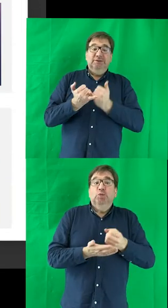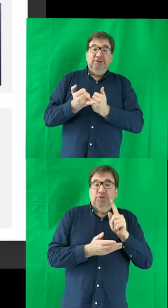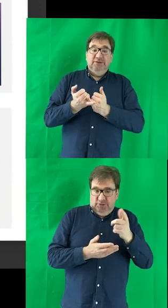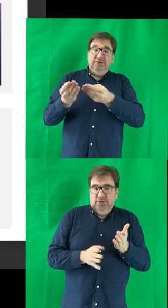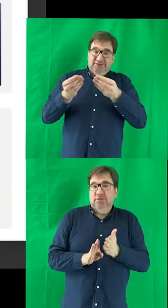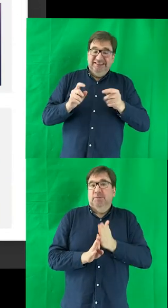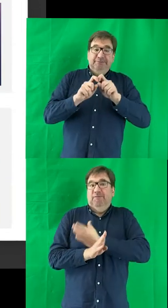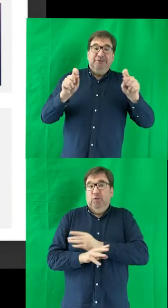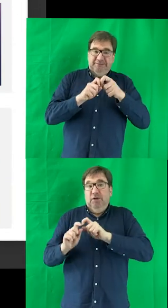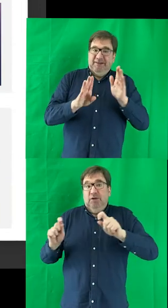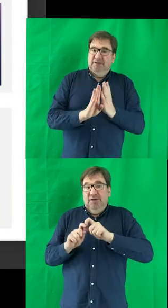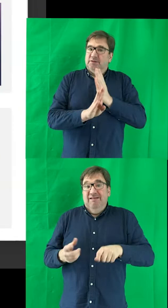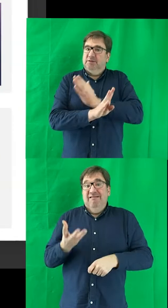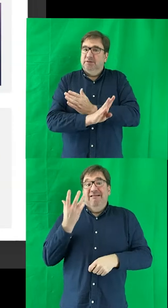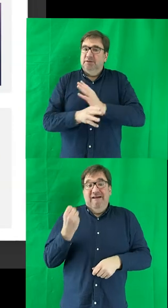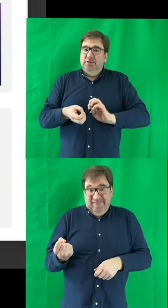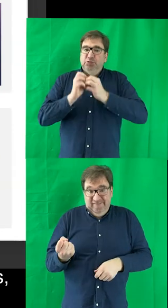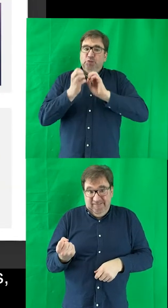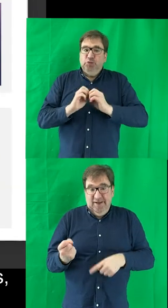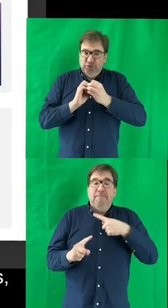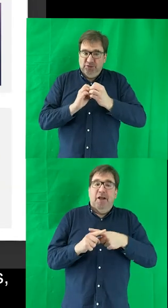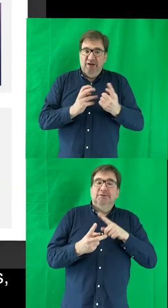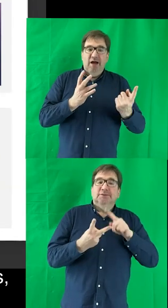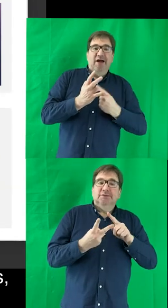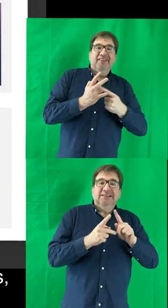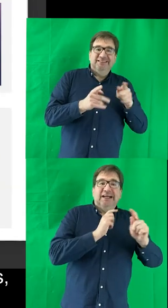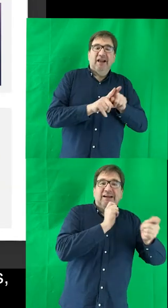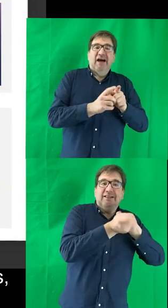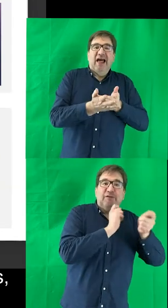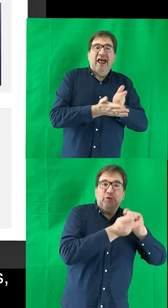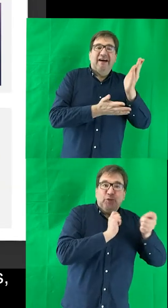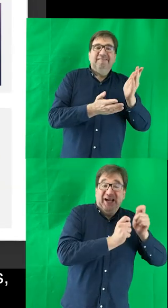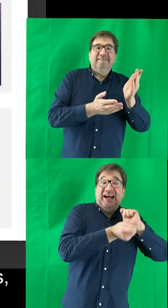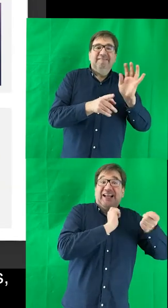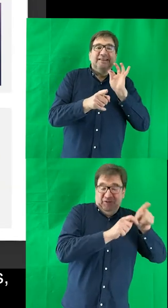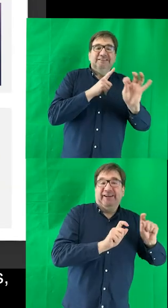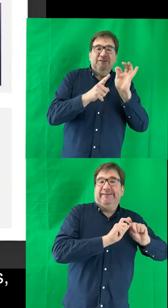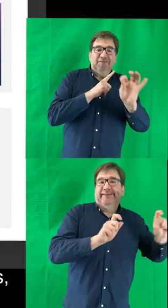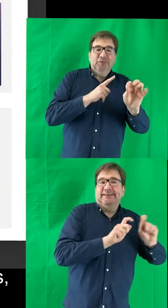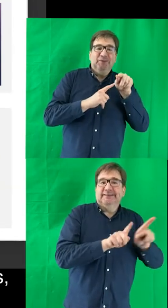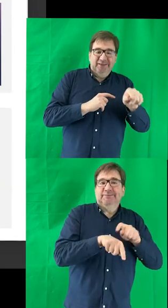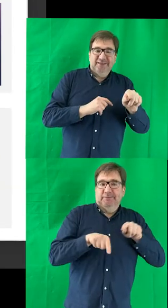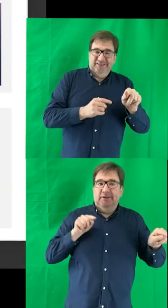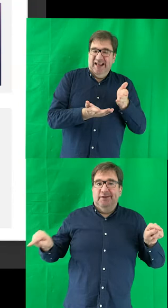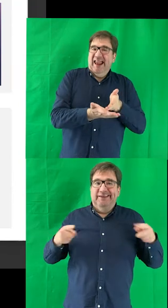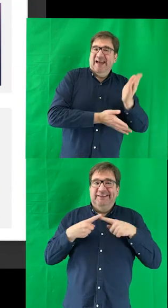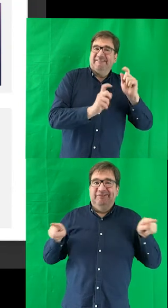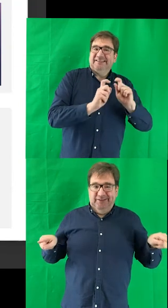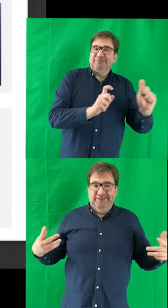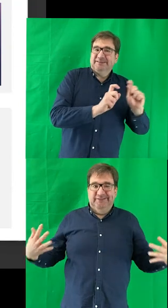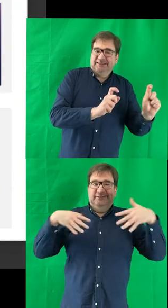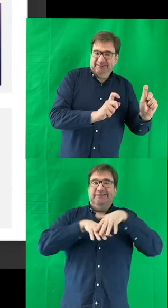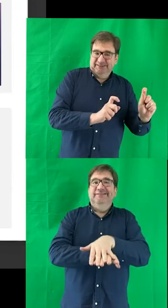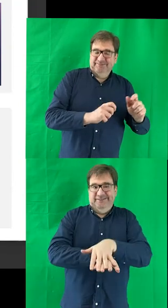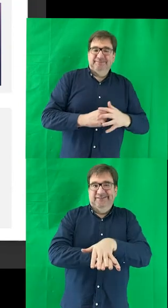news consists of pre-produced subtitles, and other parts, specifically where we have live interviews, are based on